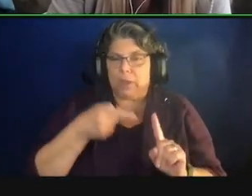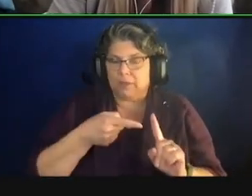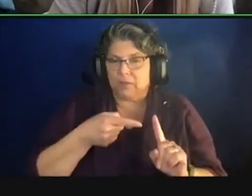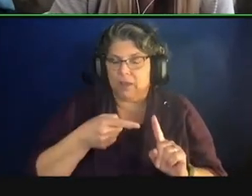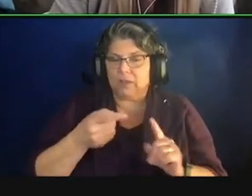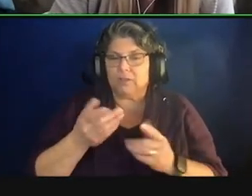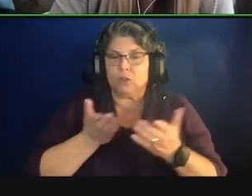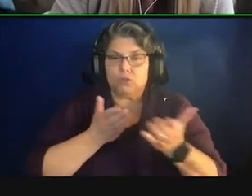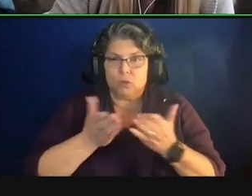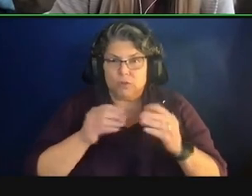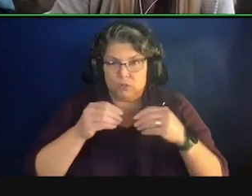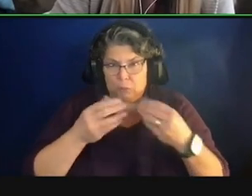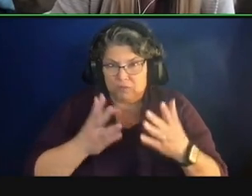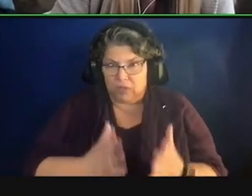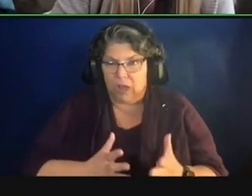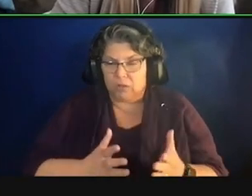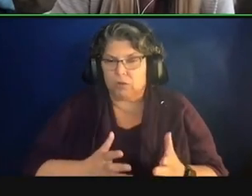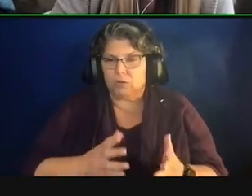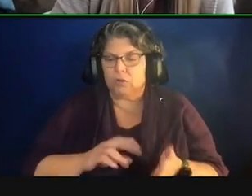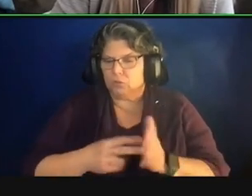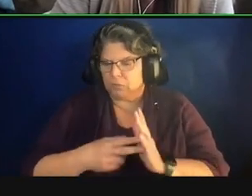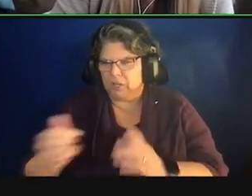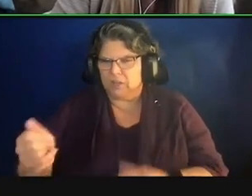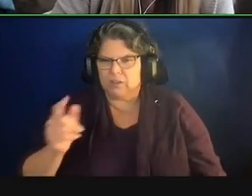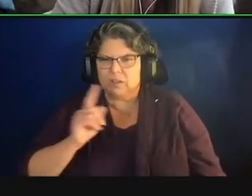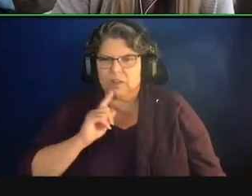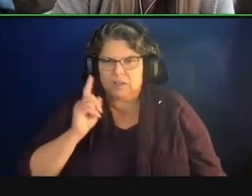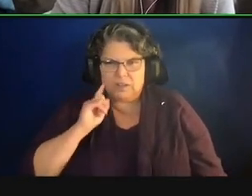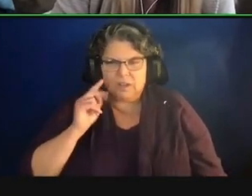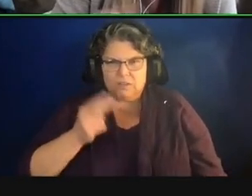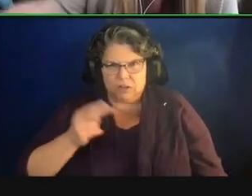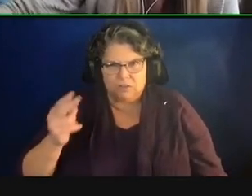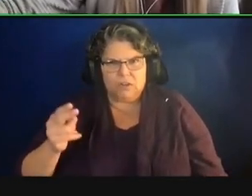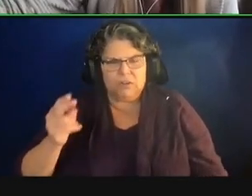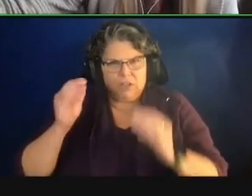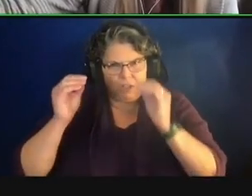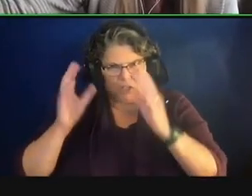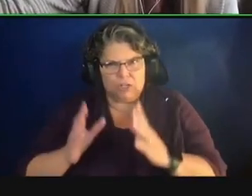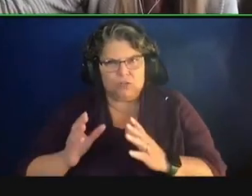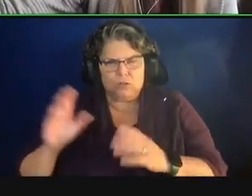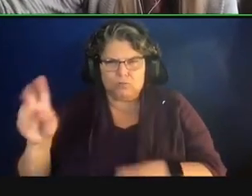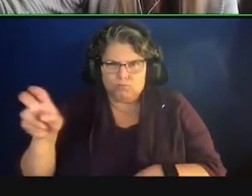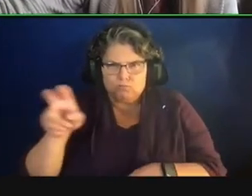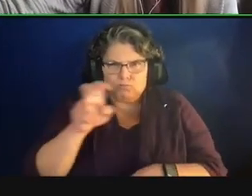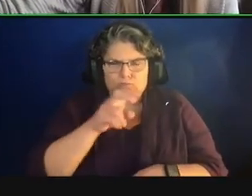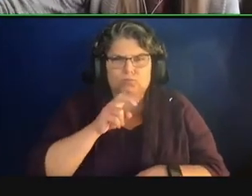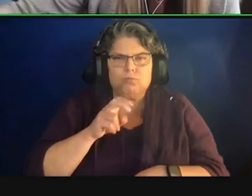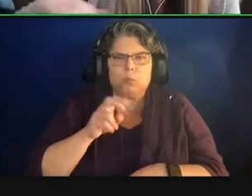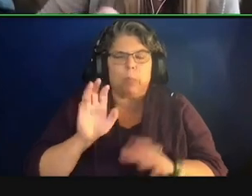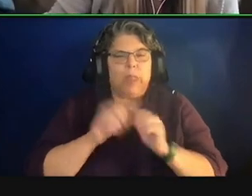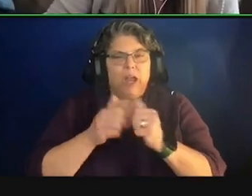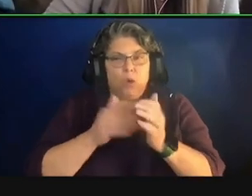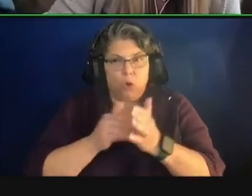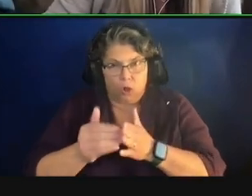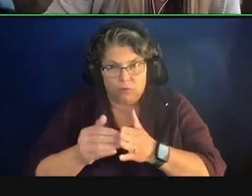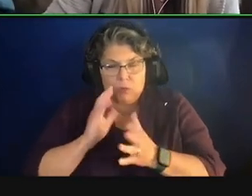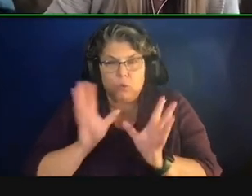service provider, so the specialized deaf and hard of hearing services, the frequency of the